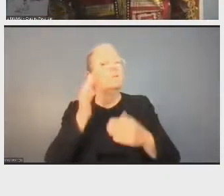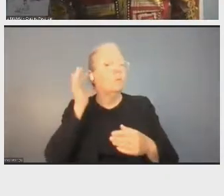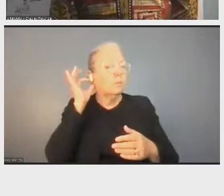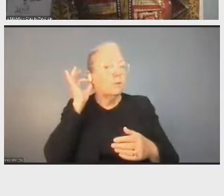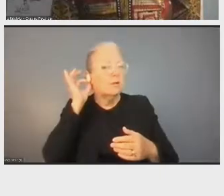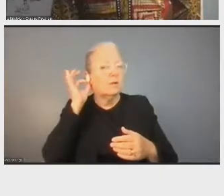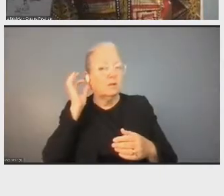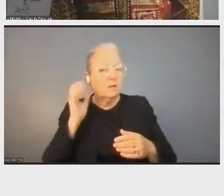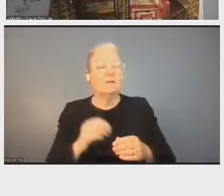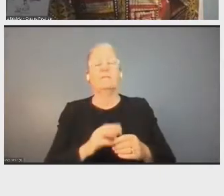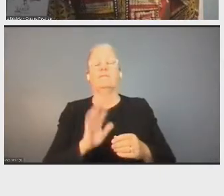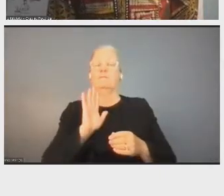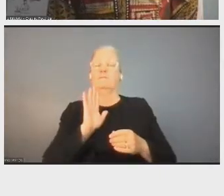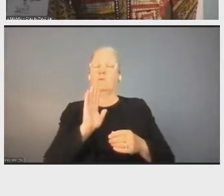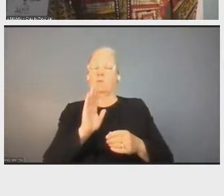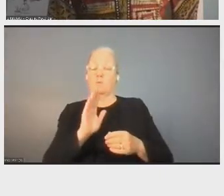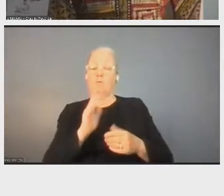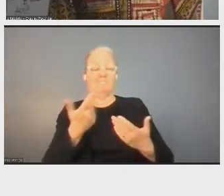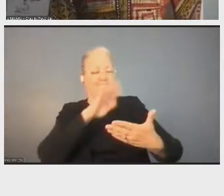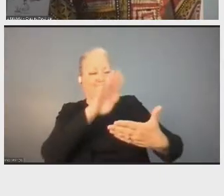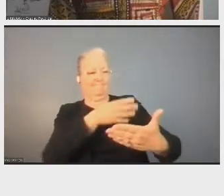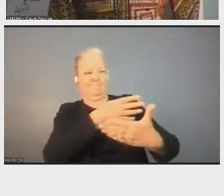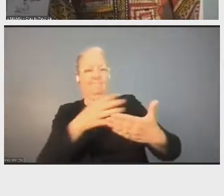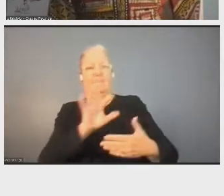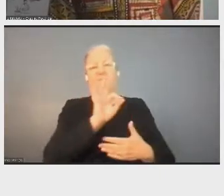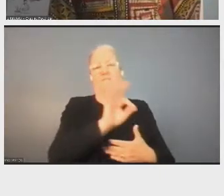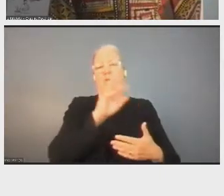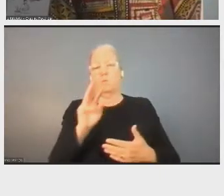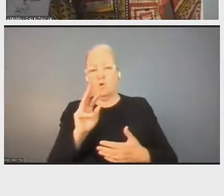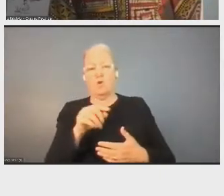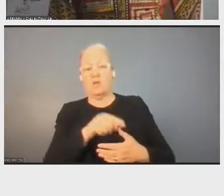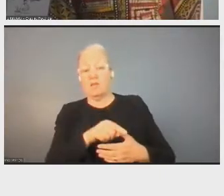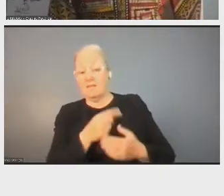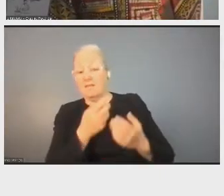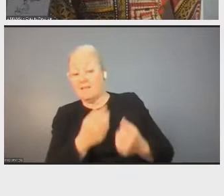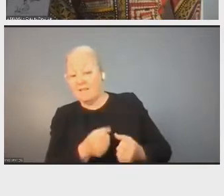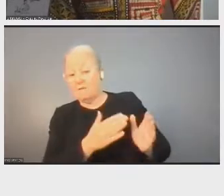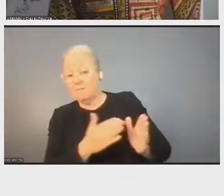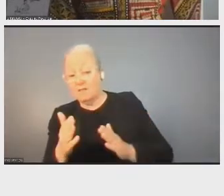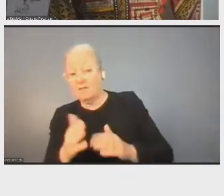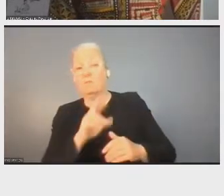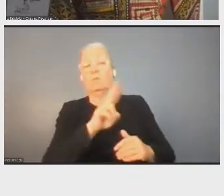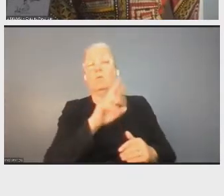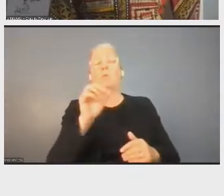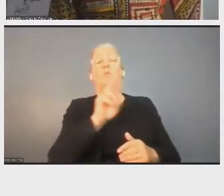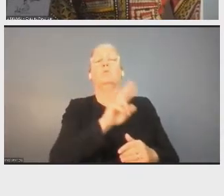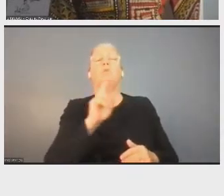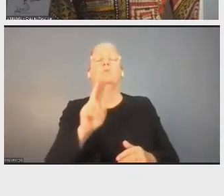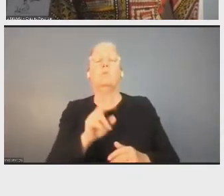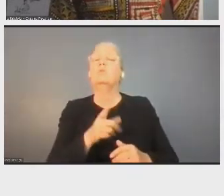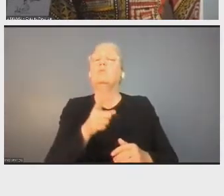the framework sets the stage and is set to be further negotiated in 2022? What direction would you hope that